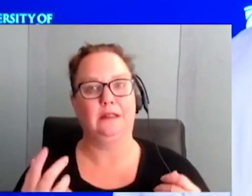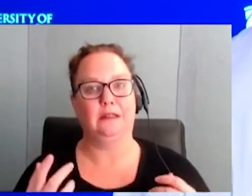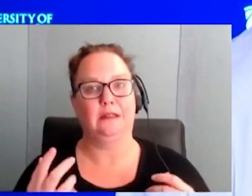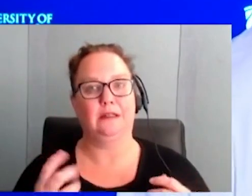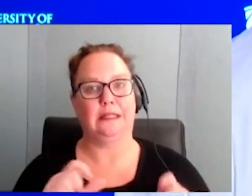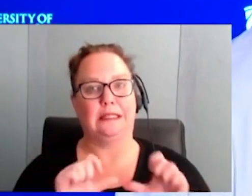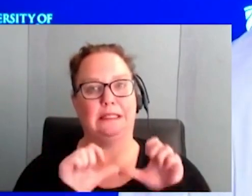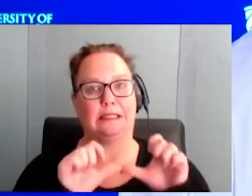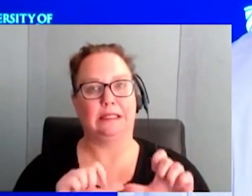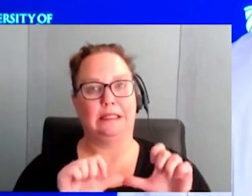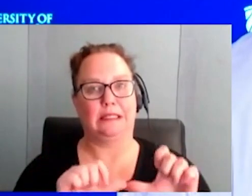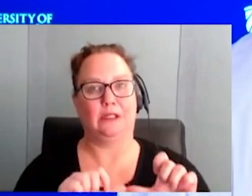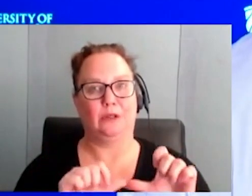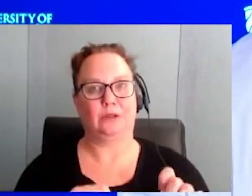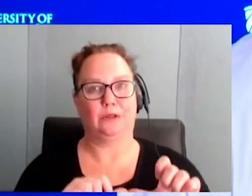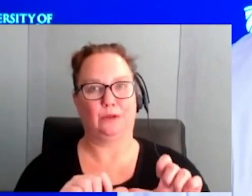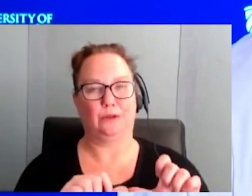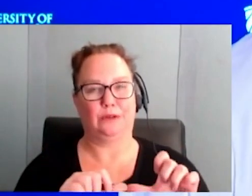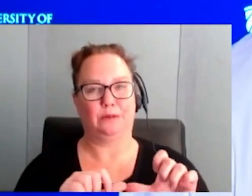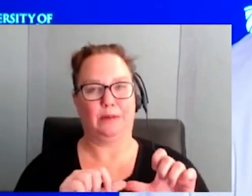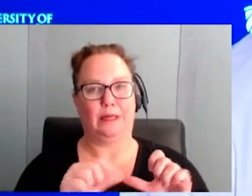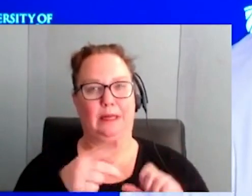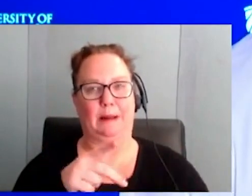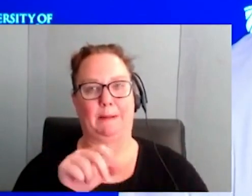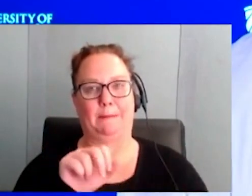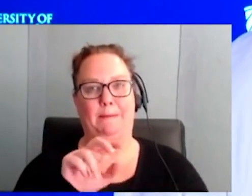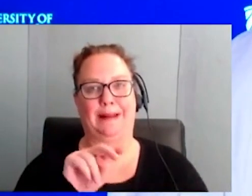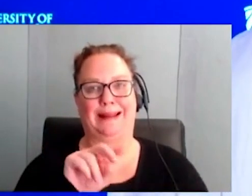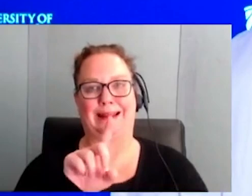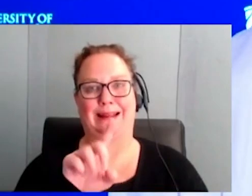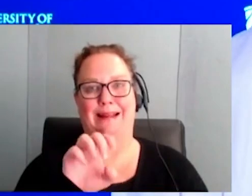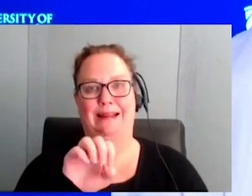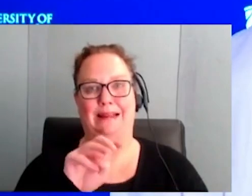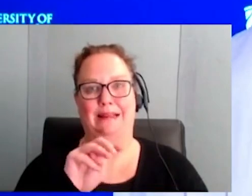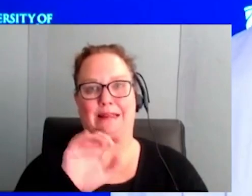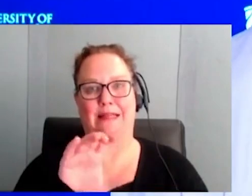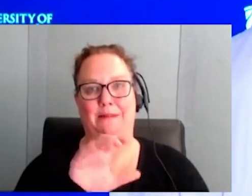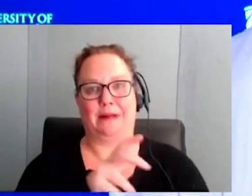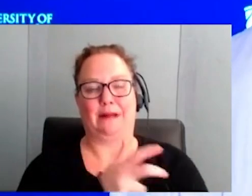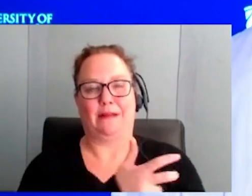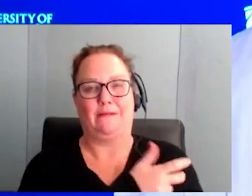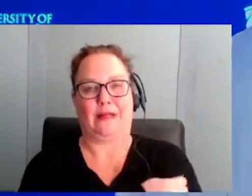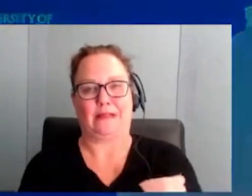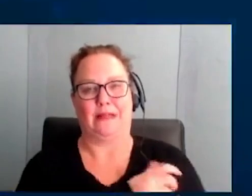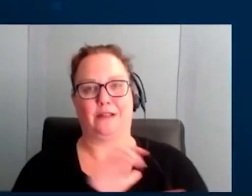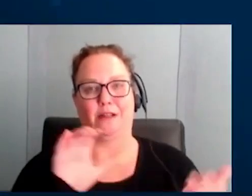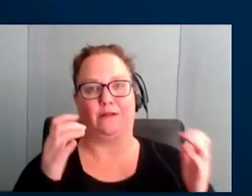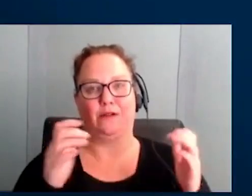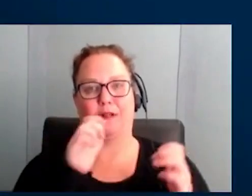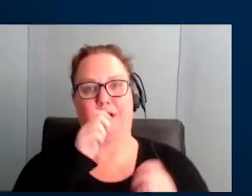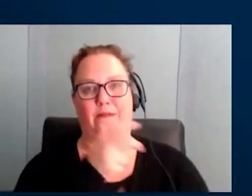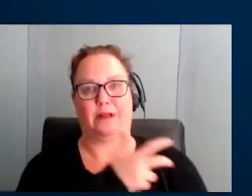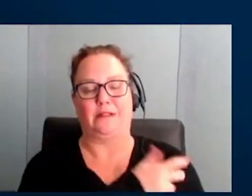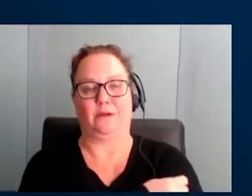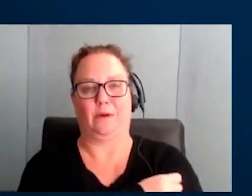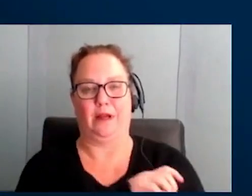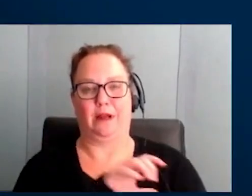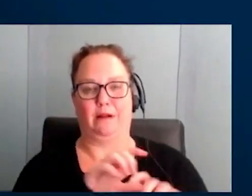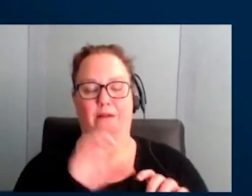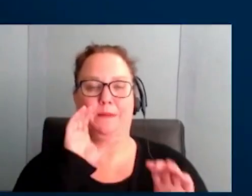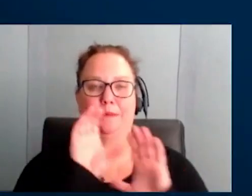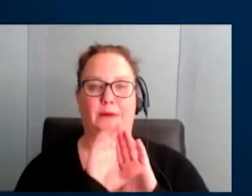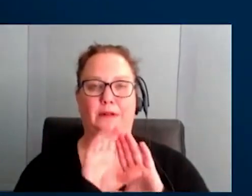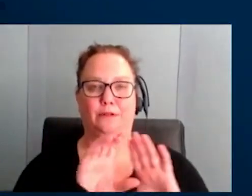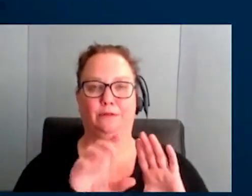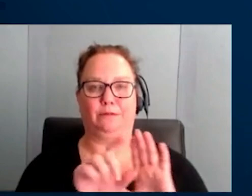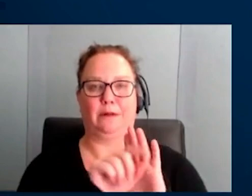to also be a significant pandemic, the COVID-19 pandemic, of the vaccinated versus unvaccinated. We have a graph here that was originally published